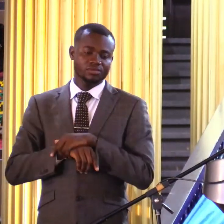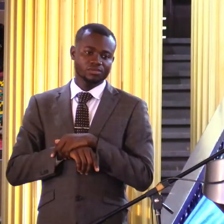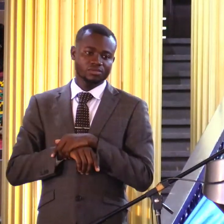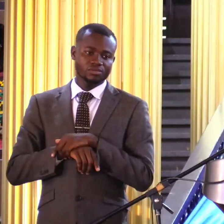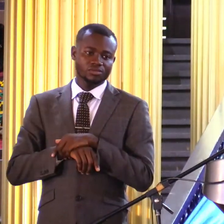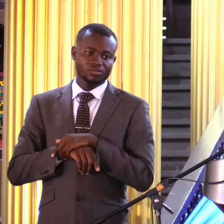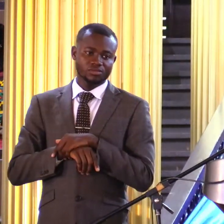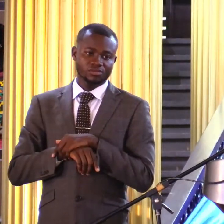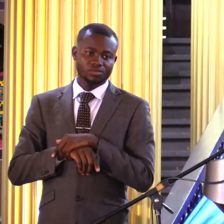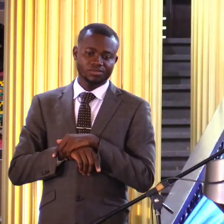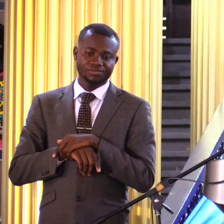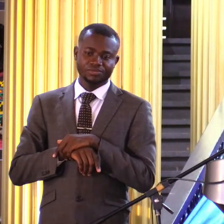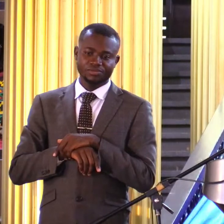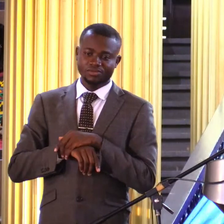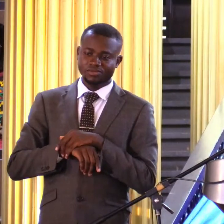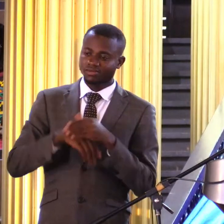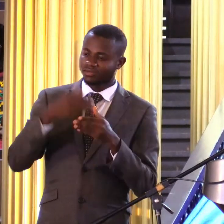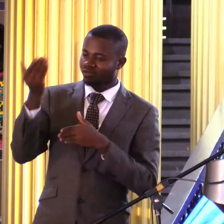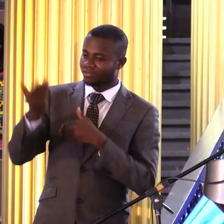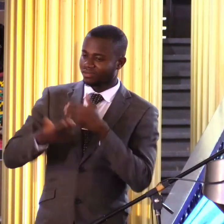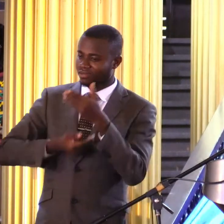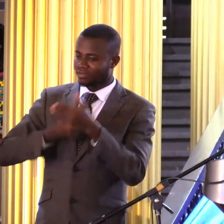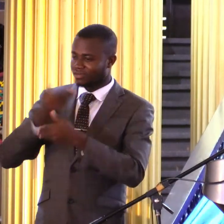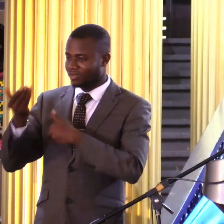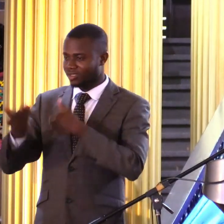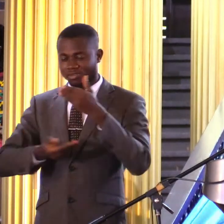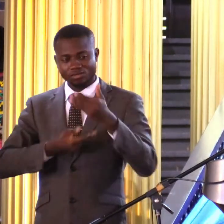I'm a munina, I trust you.